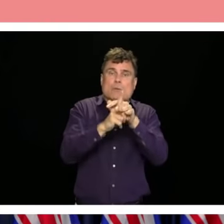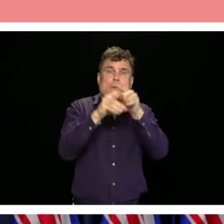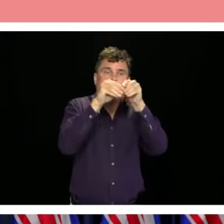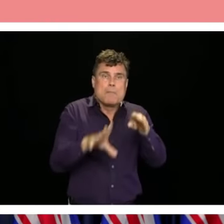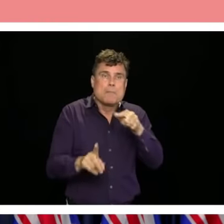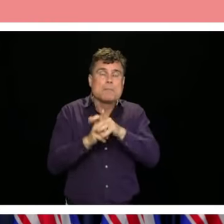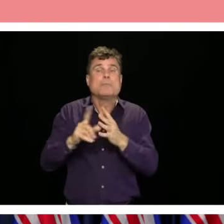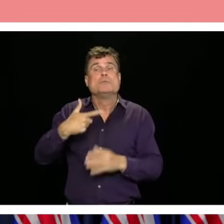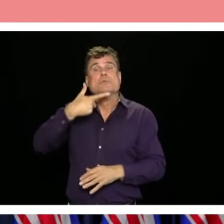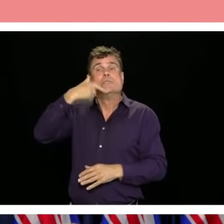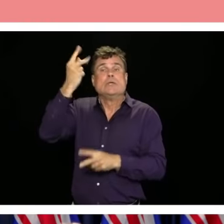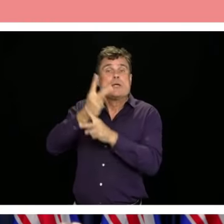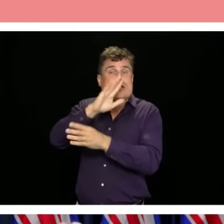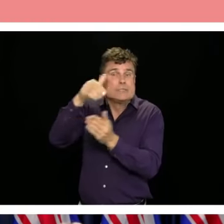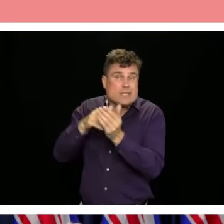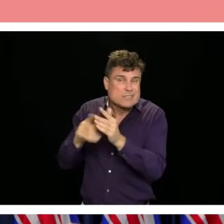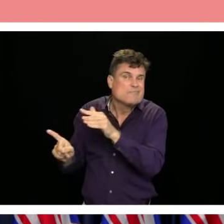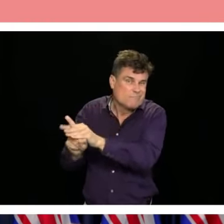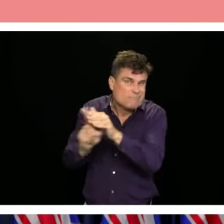months.